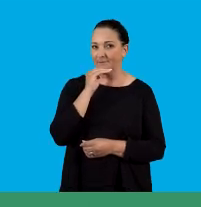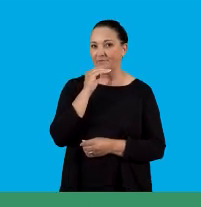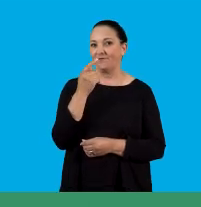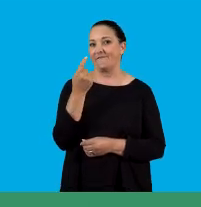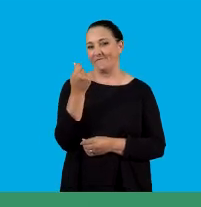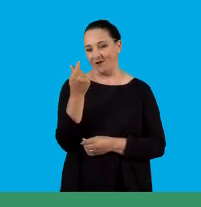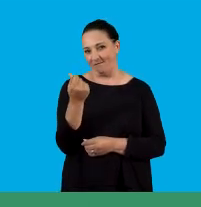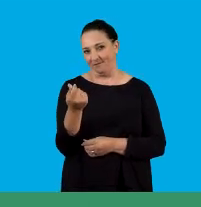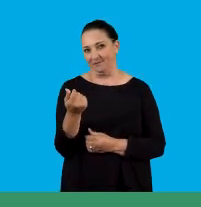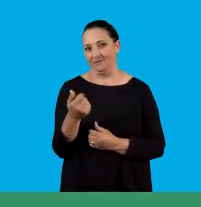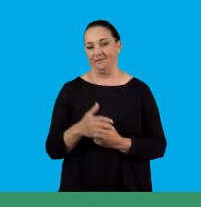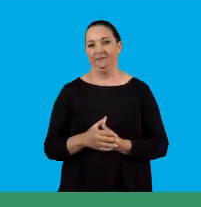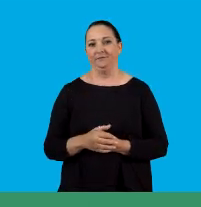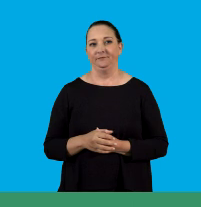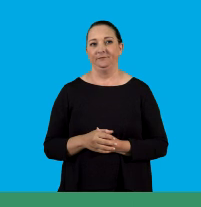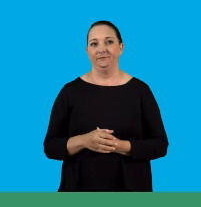financing